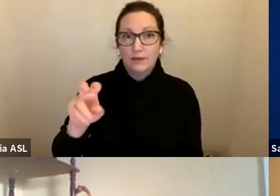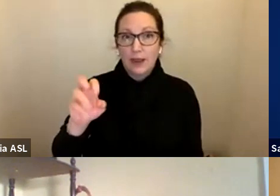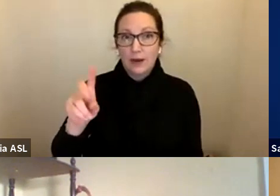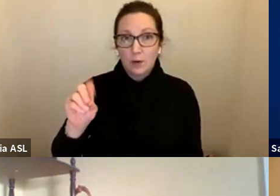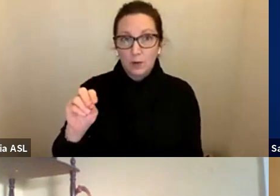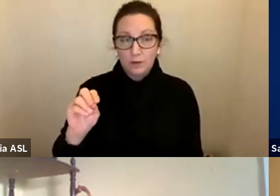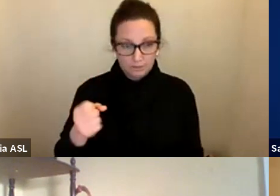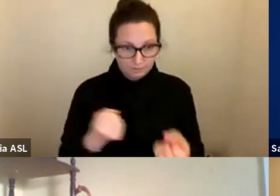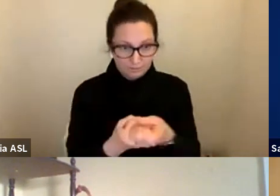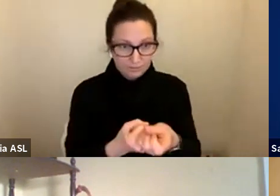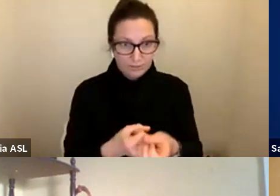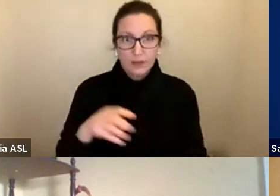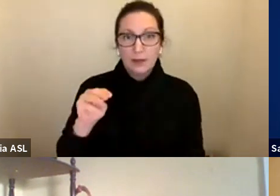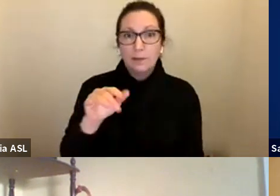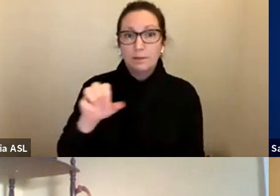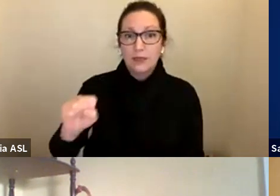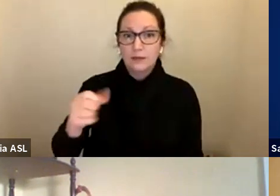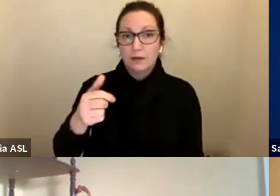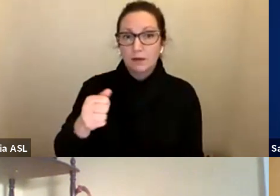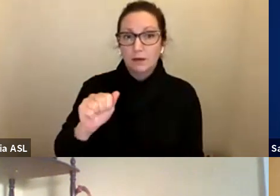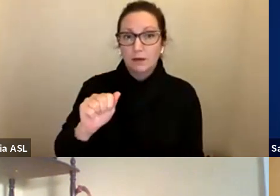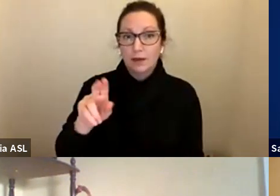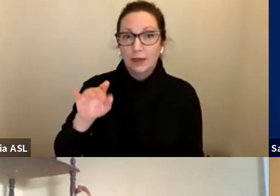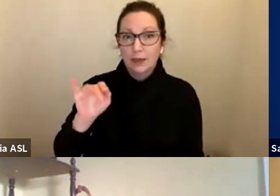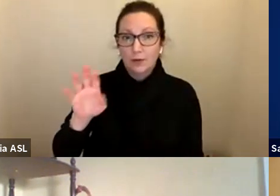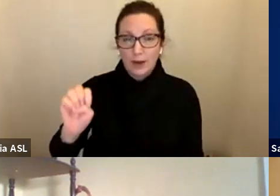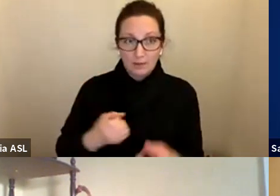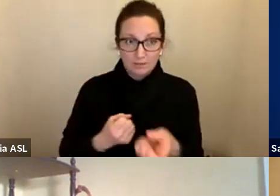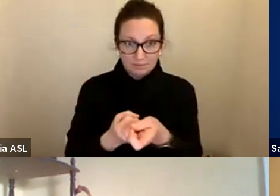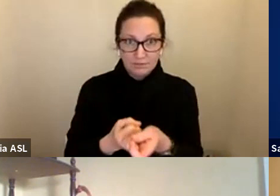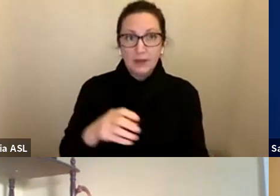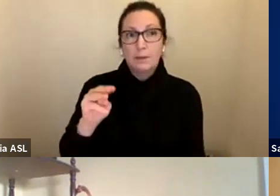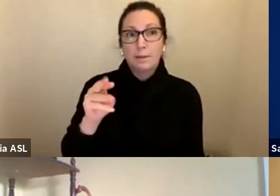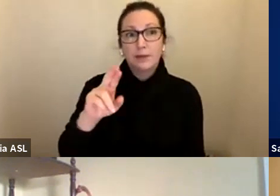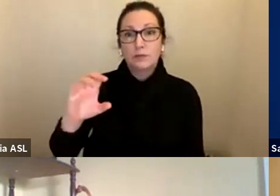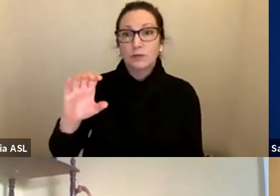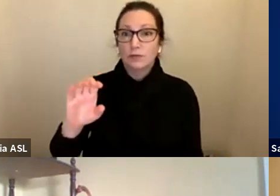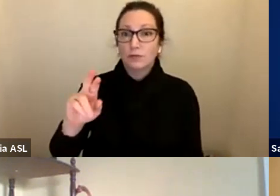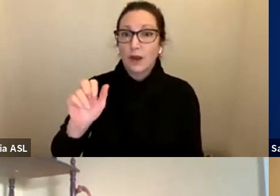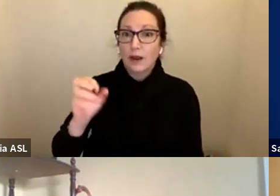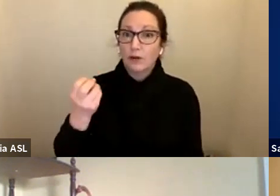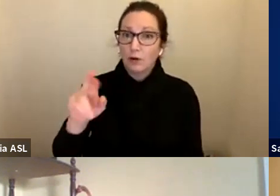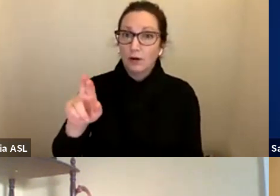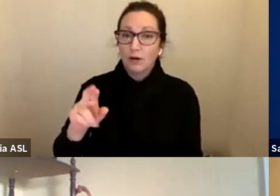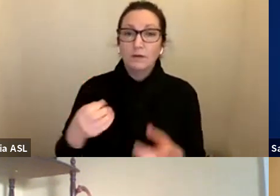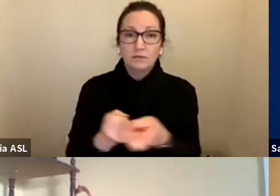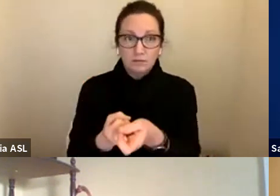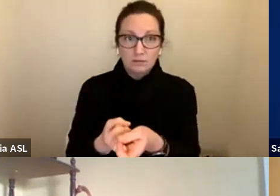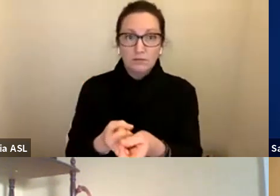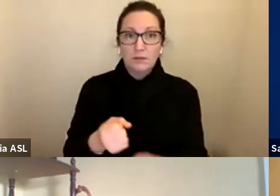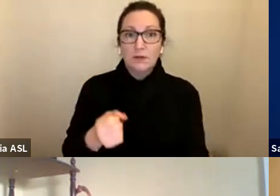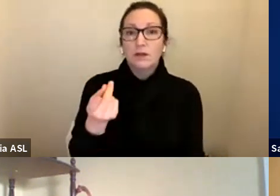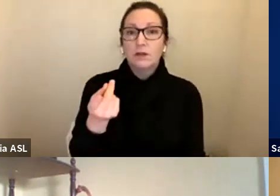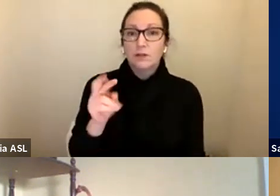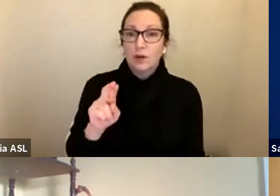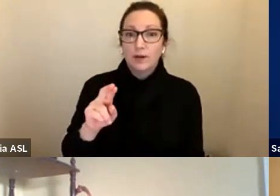Yay. Ms. Aguirre? Yay. Mr. Krager? Yay. Dr. Freeman Wisdom?